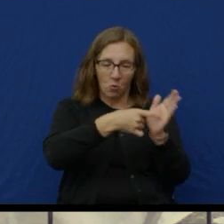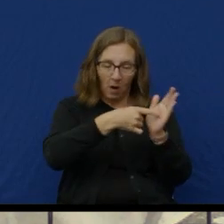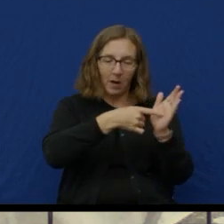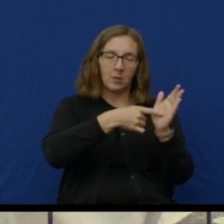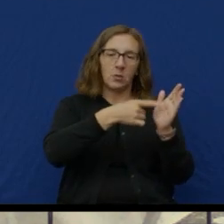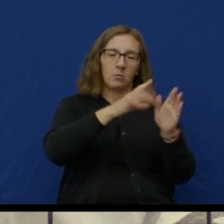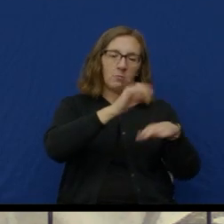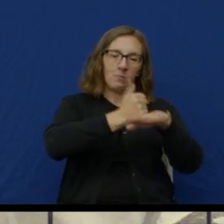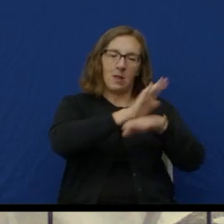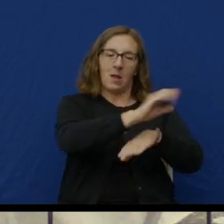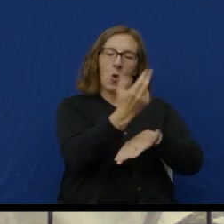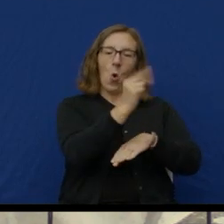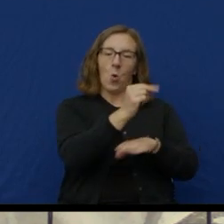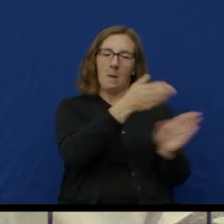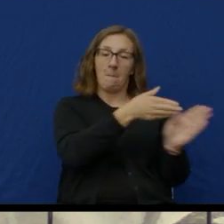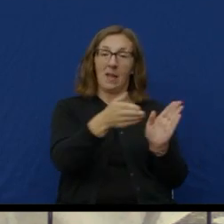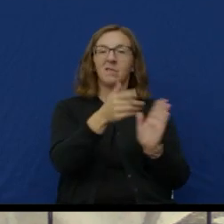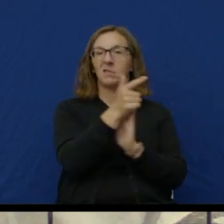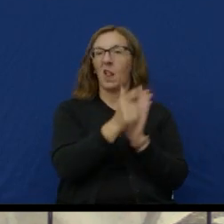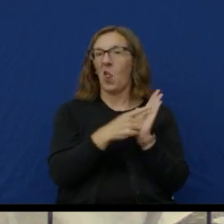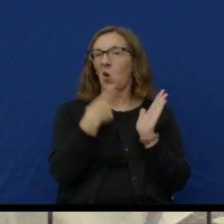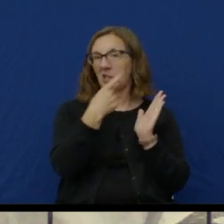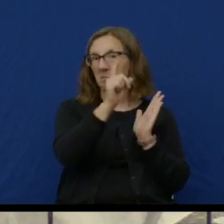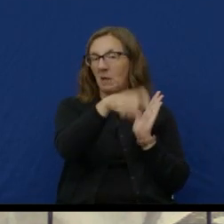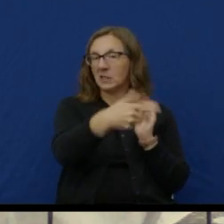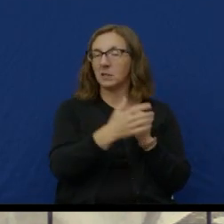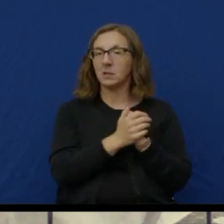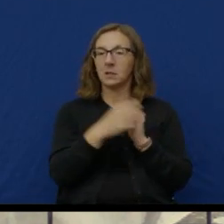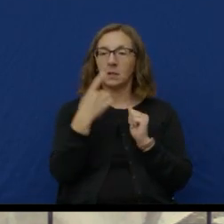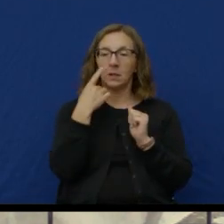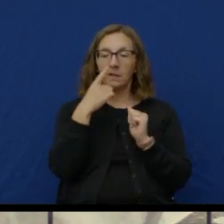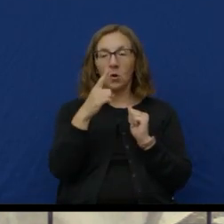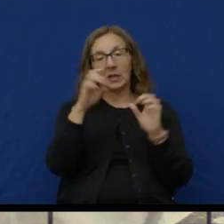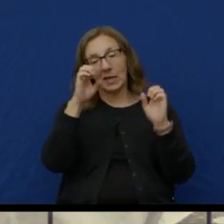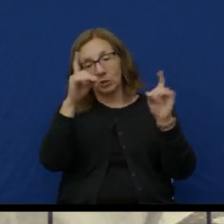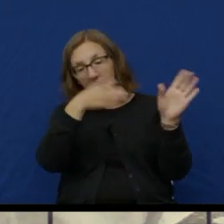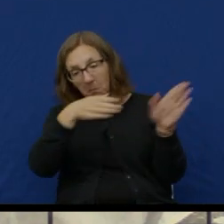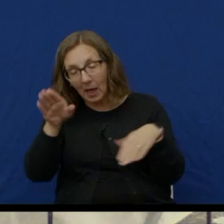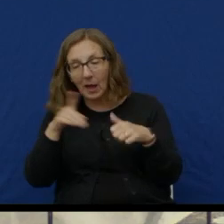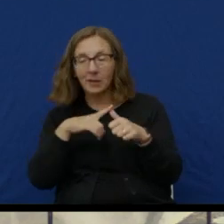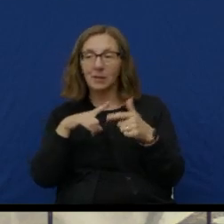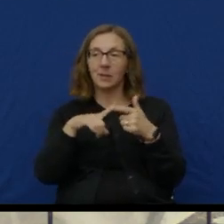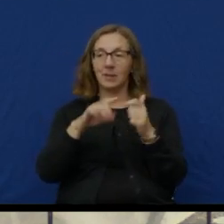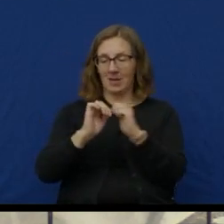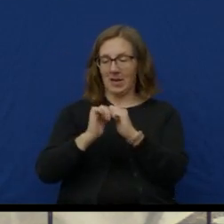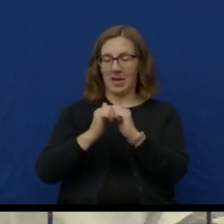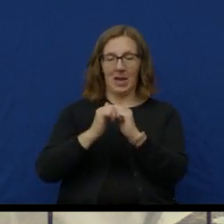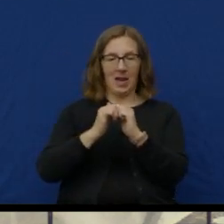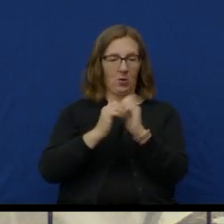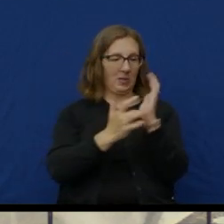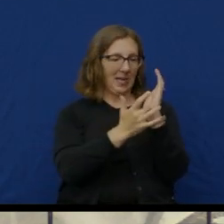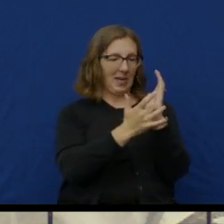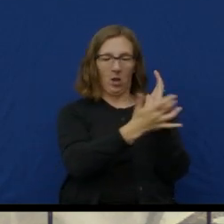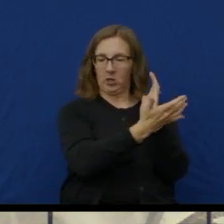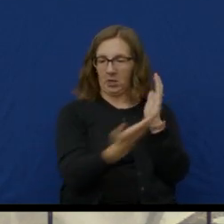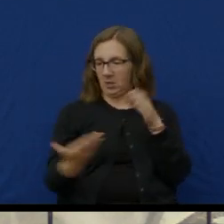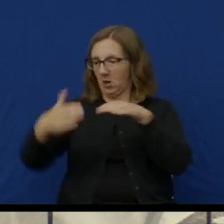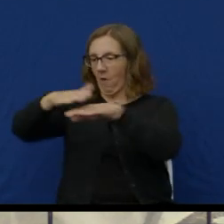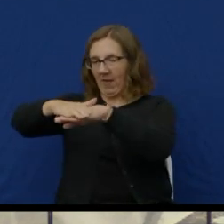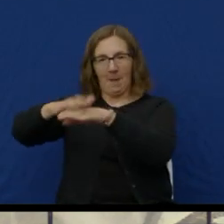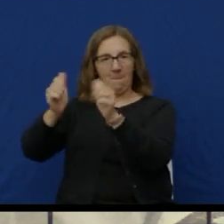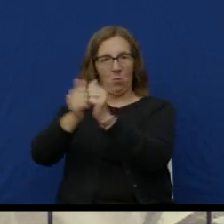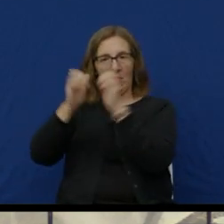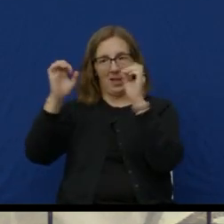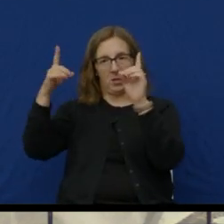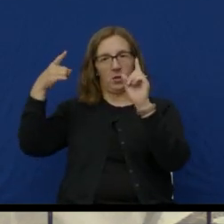technology planning. Typically, that's closely tied with their educational plan and how technology lays on top of that to achieve their educational goals. And I